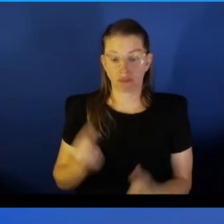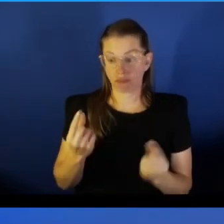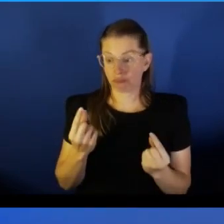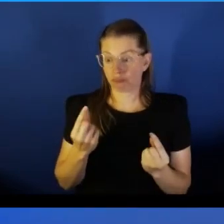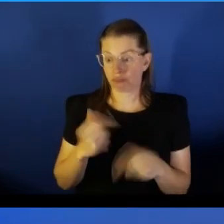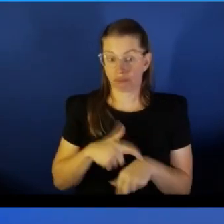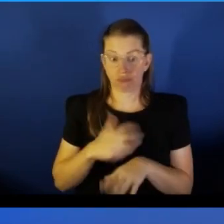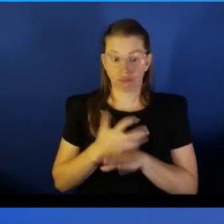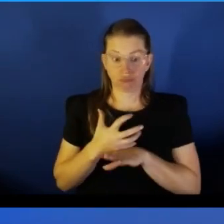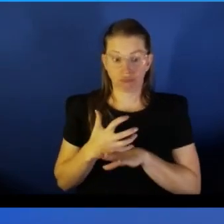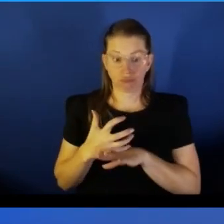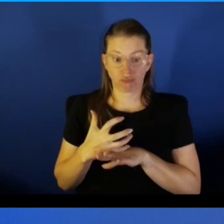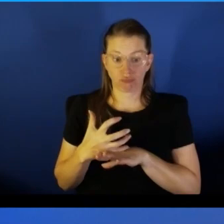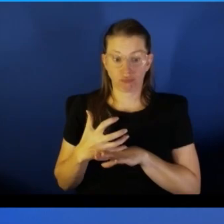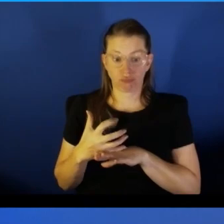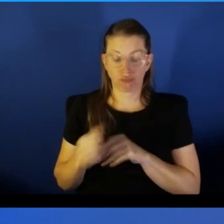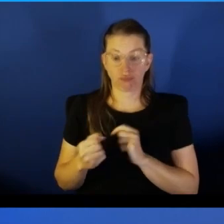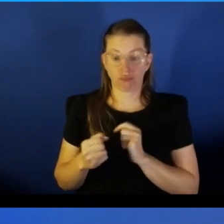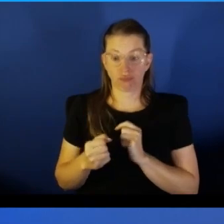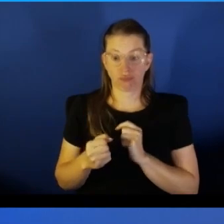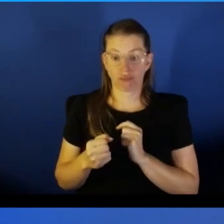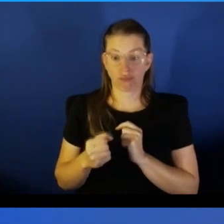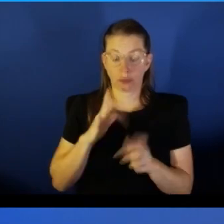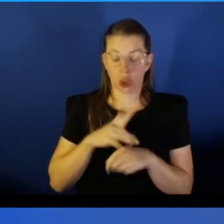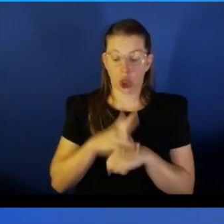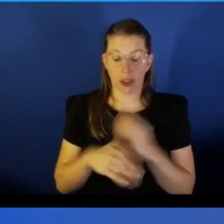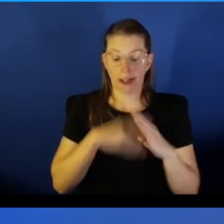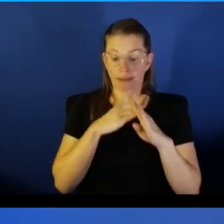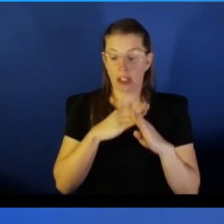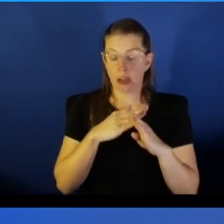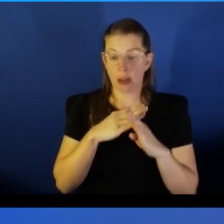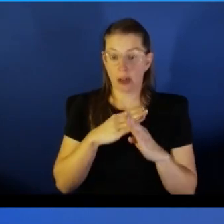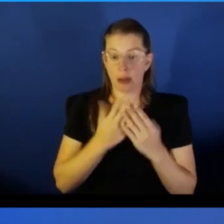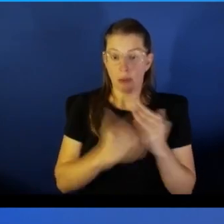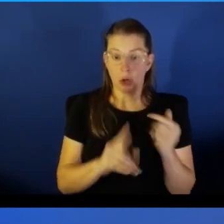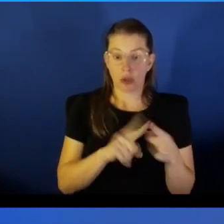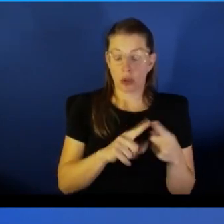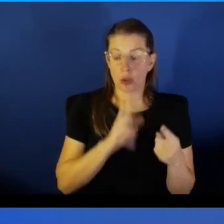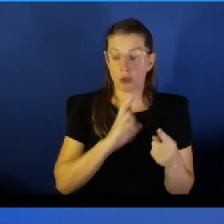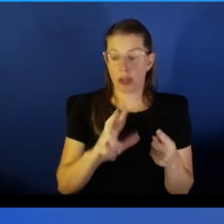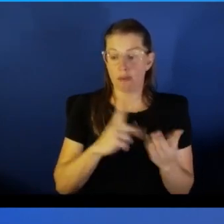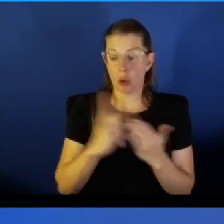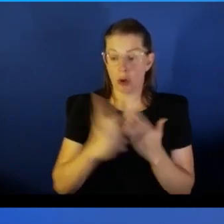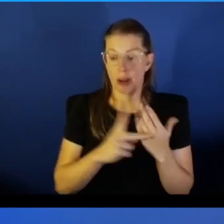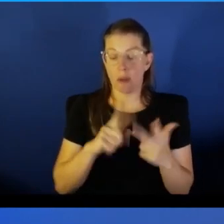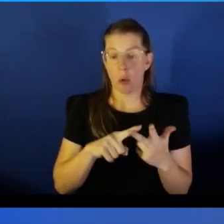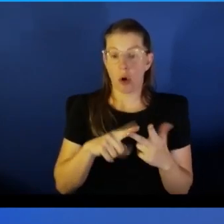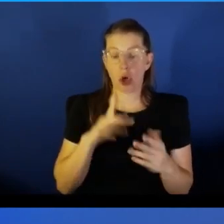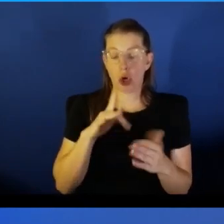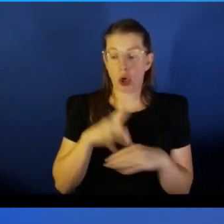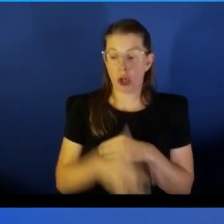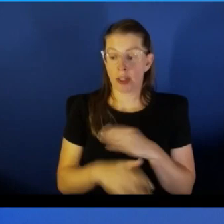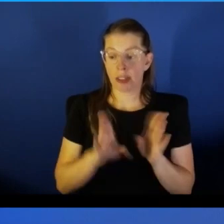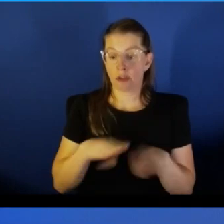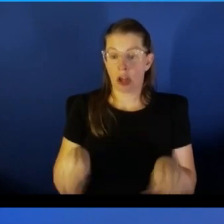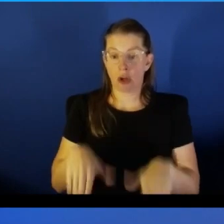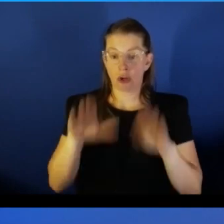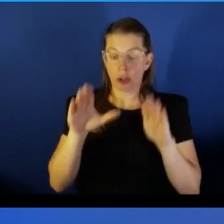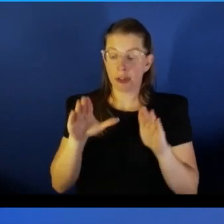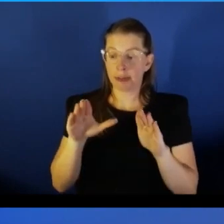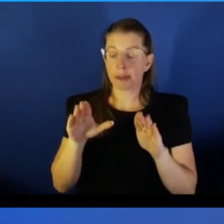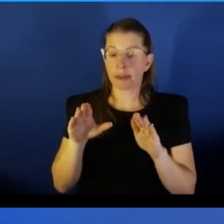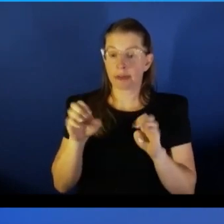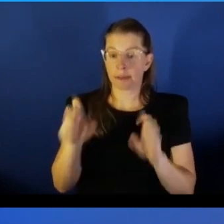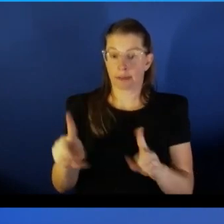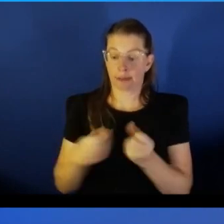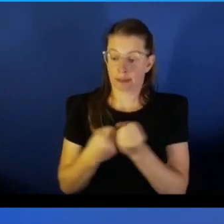access, whether it's through the early intervention, birth to 3 program, or early childhood special education, or through the school district, advocating